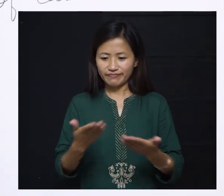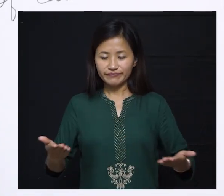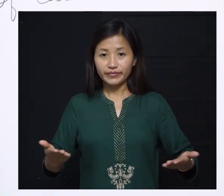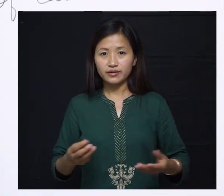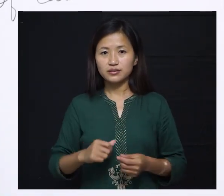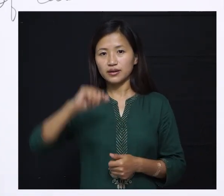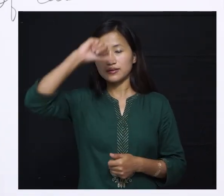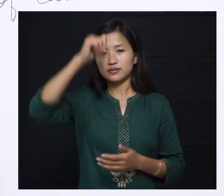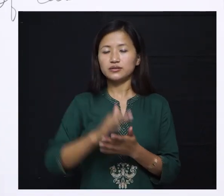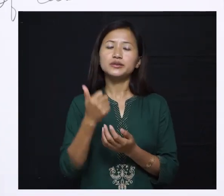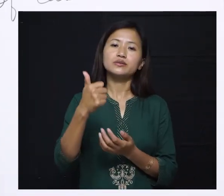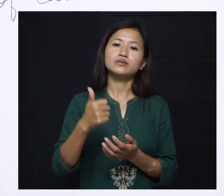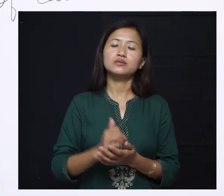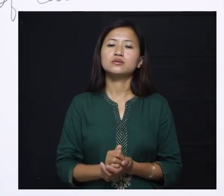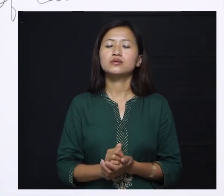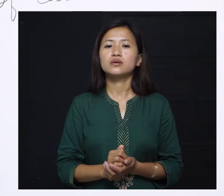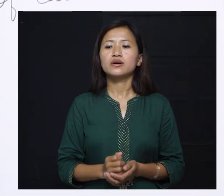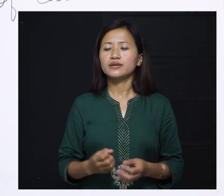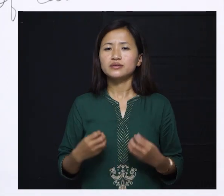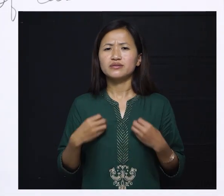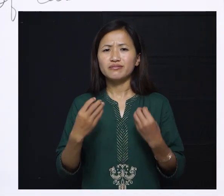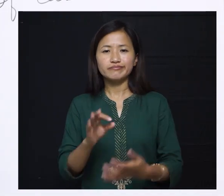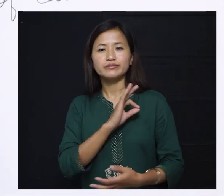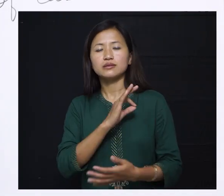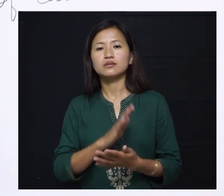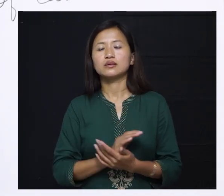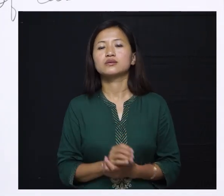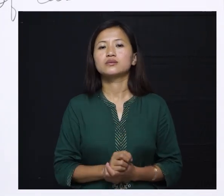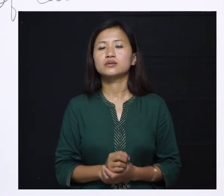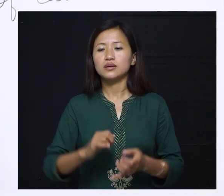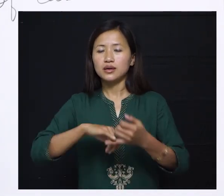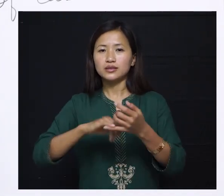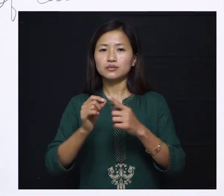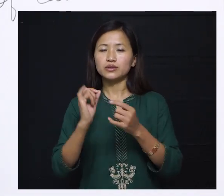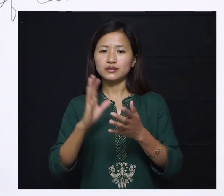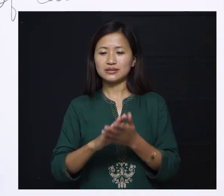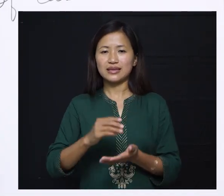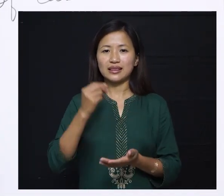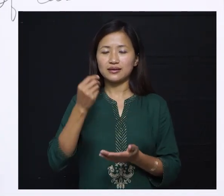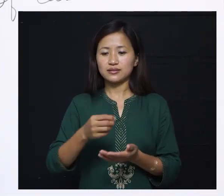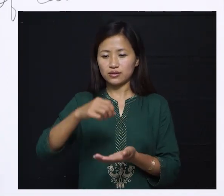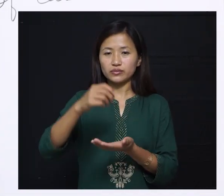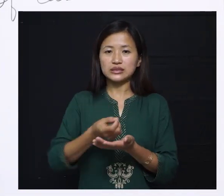productions of Indian goods. They were also very much satisfied with the spices. Then they